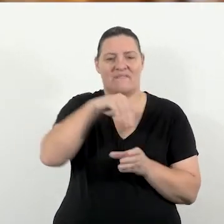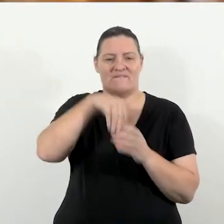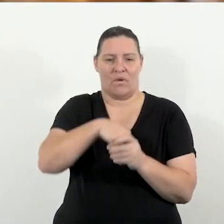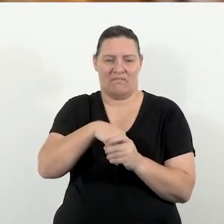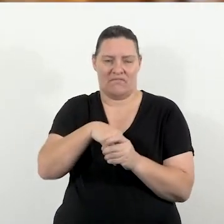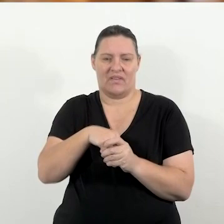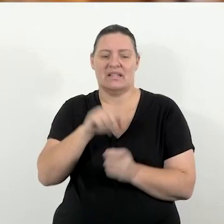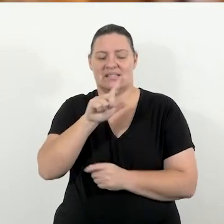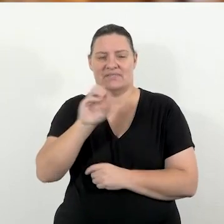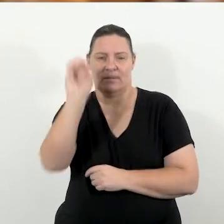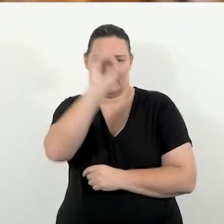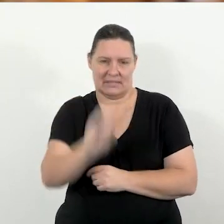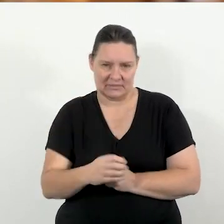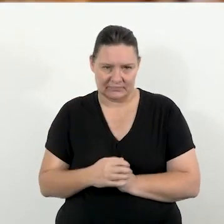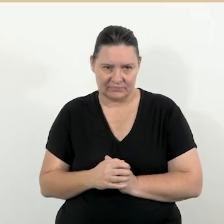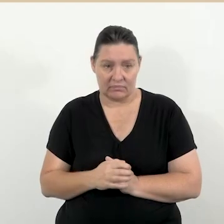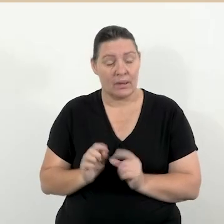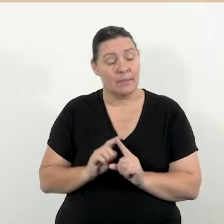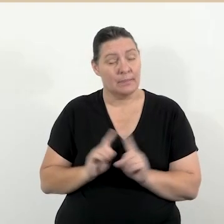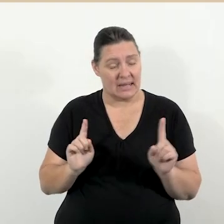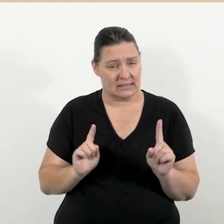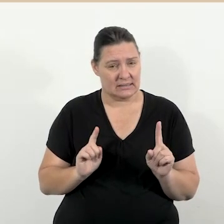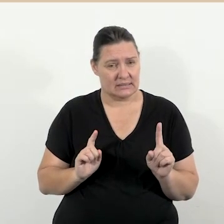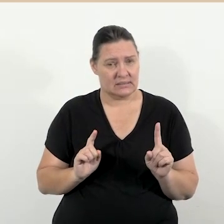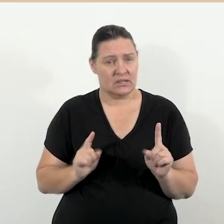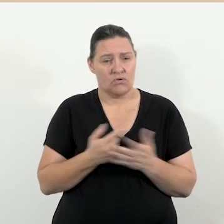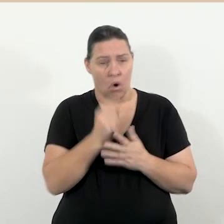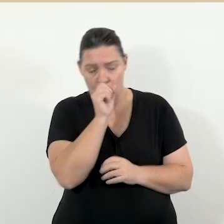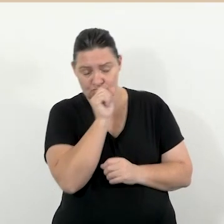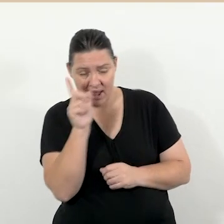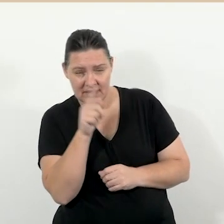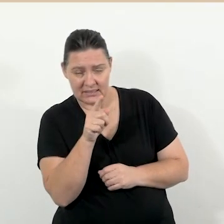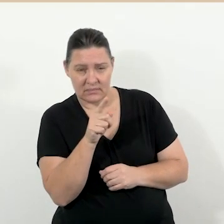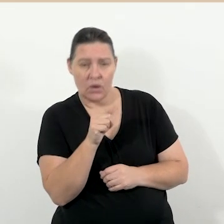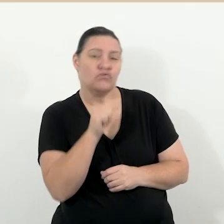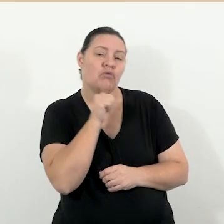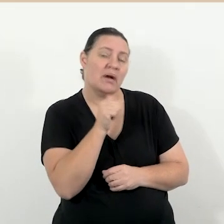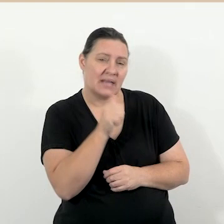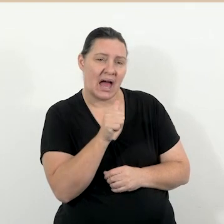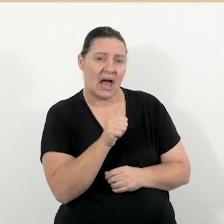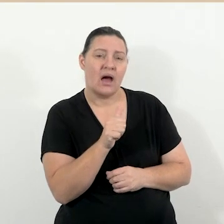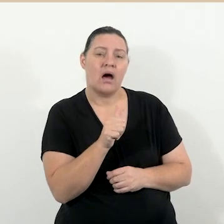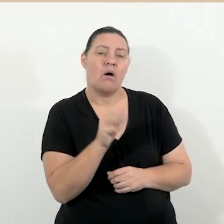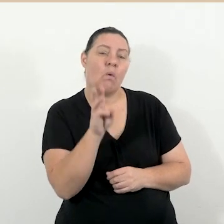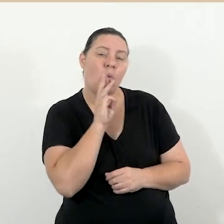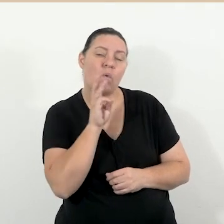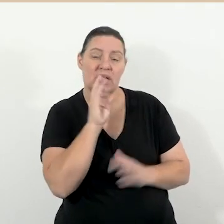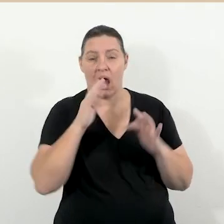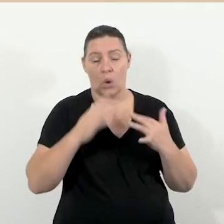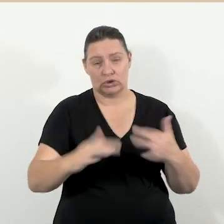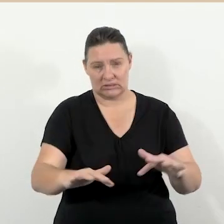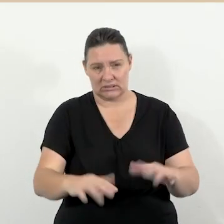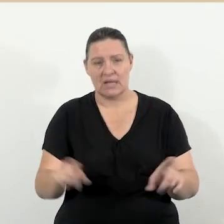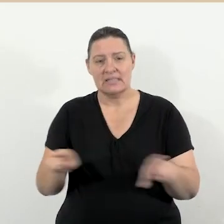form part of that 70%. However, you will realize that even though we have the water in the ocean,